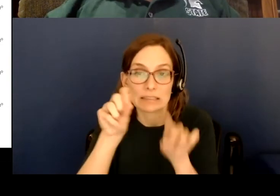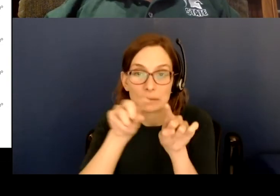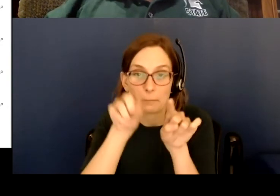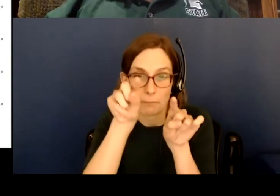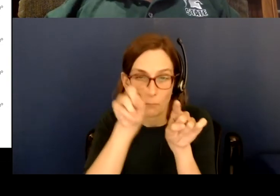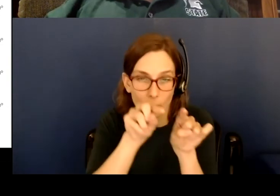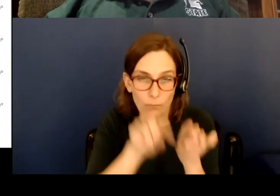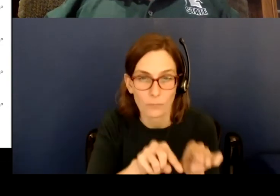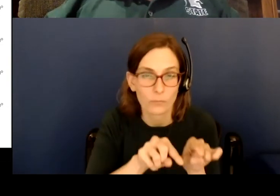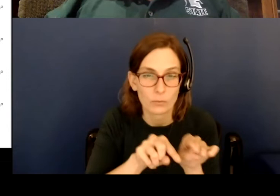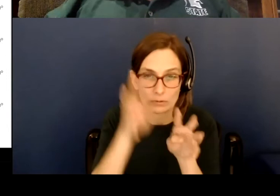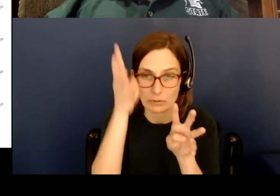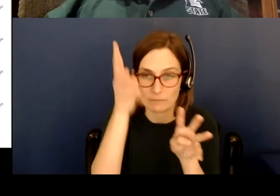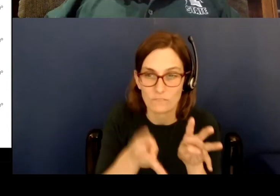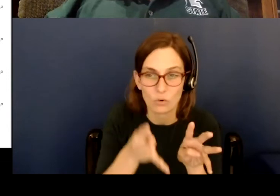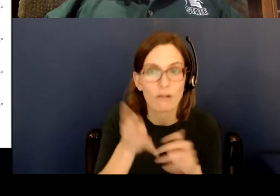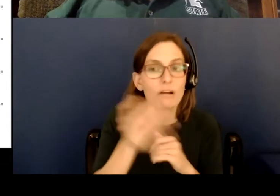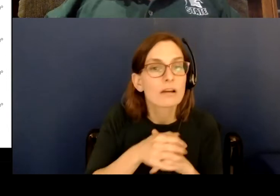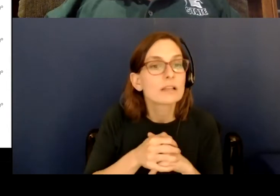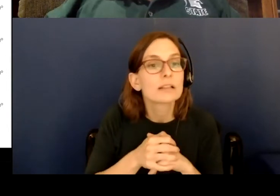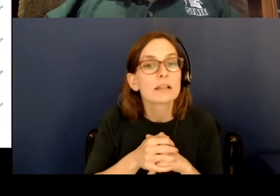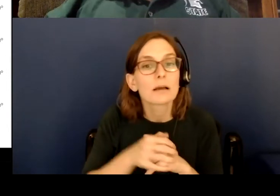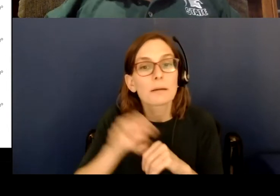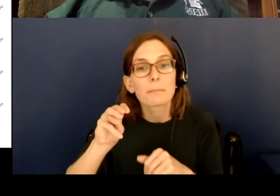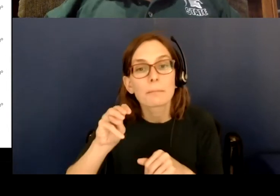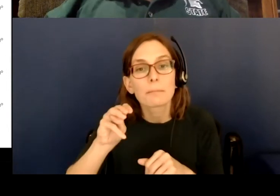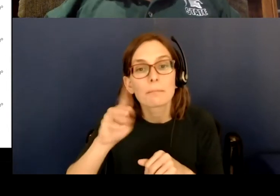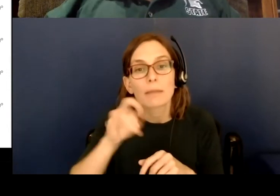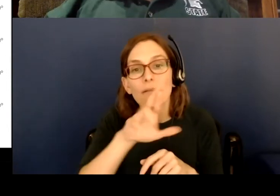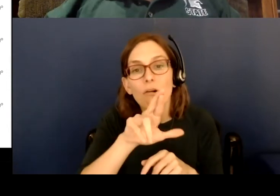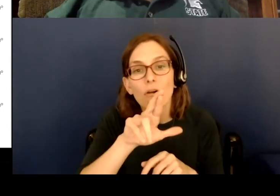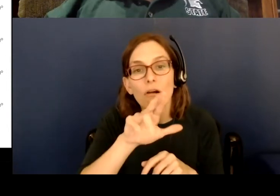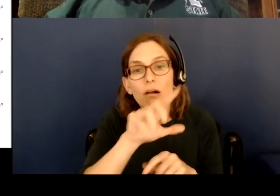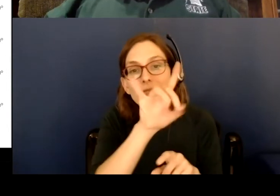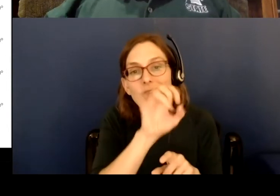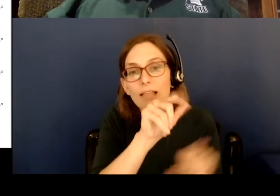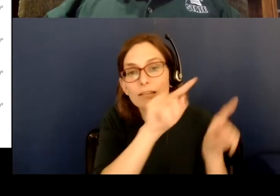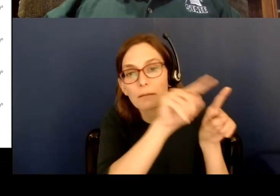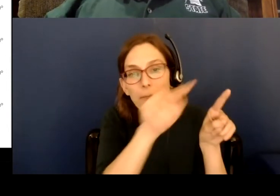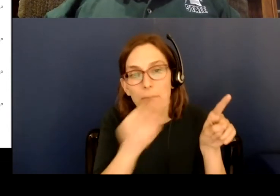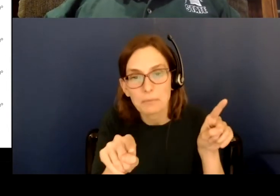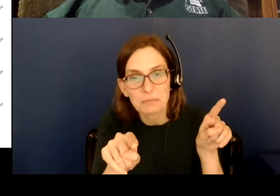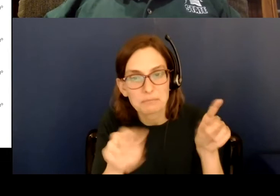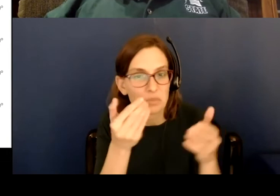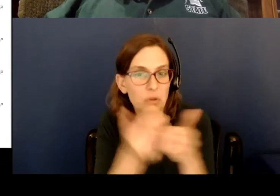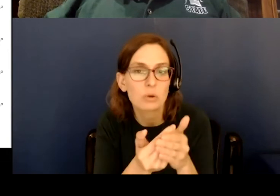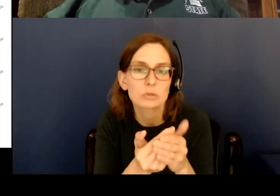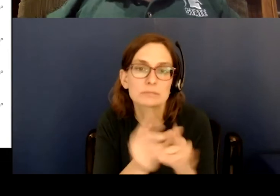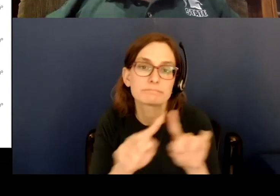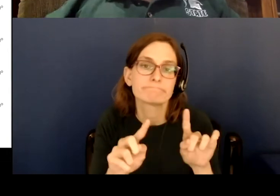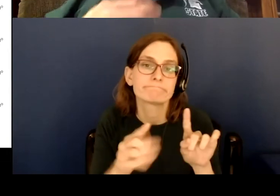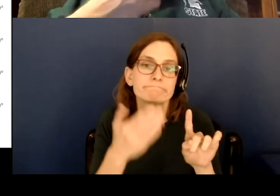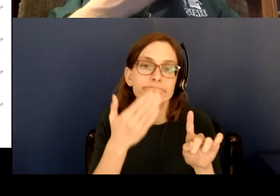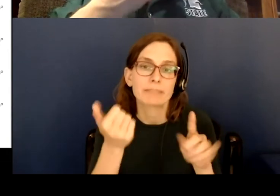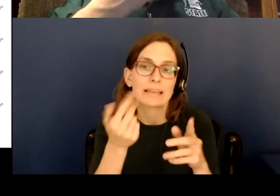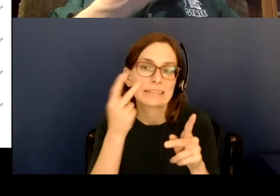boom, boom, there it is. Or you could take Menkar, Delta, boom, boom, boom, there it is. It's best seen with binoculars. It'll